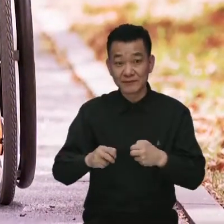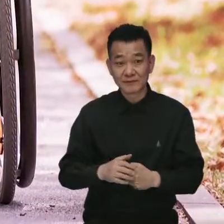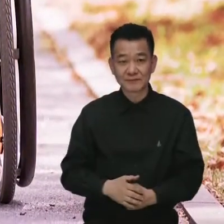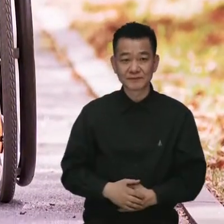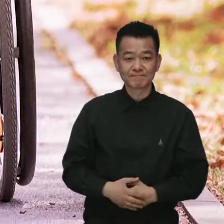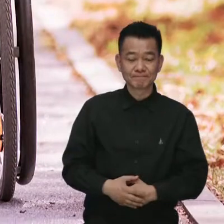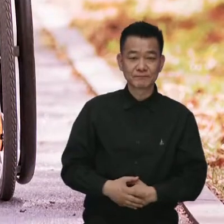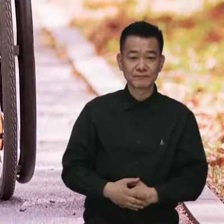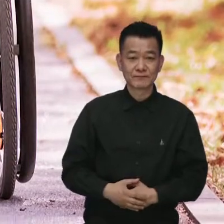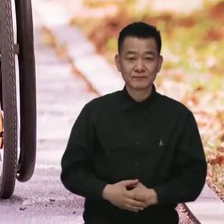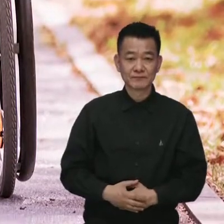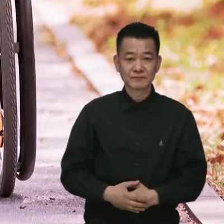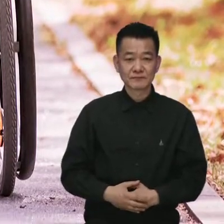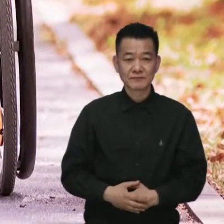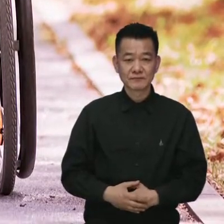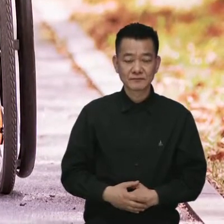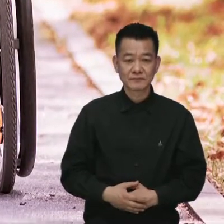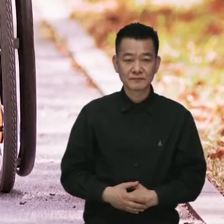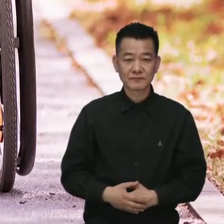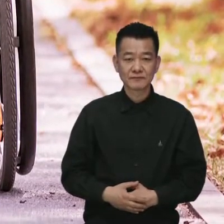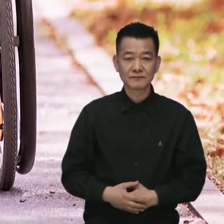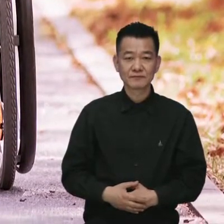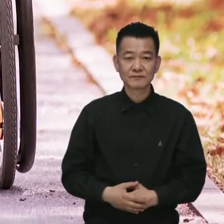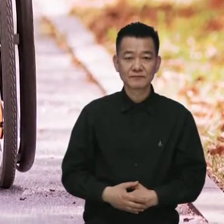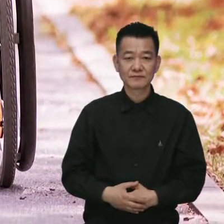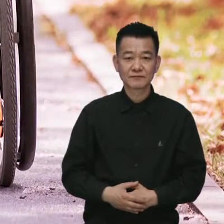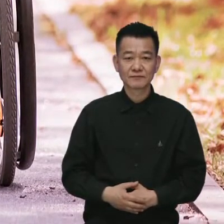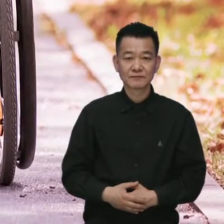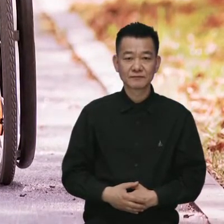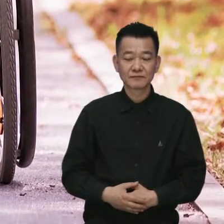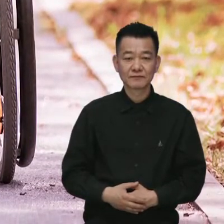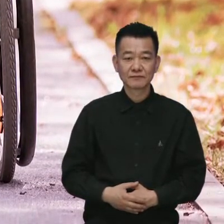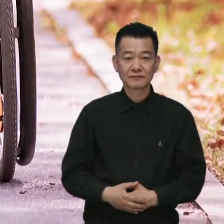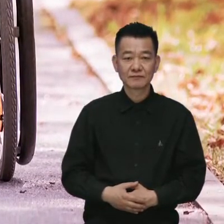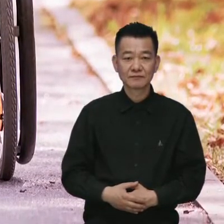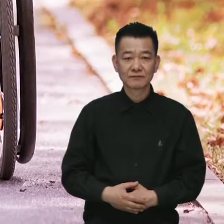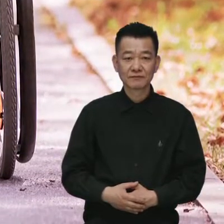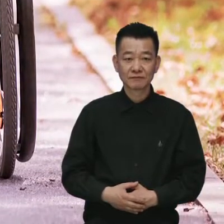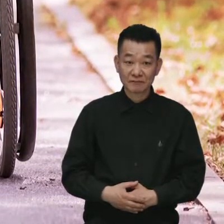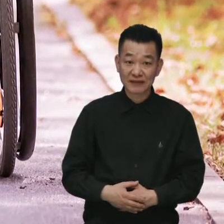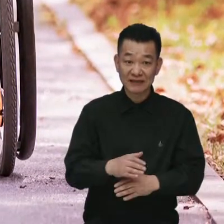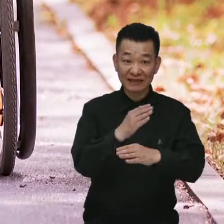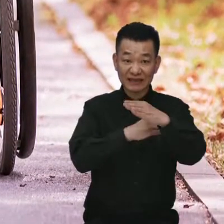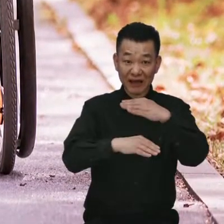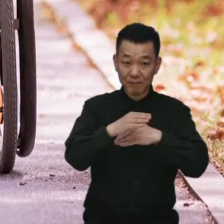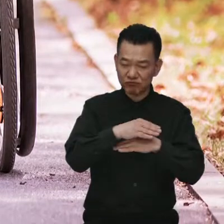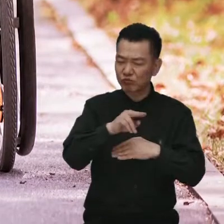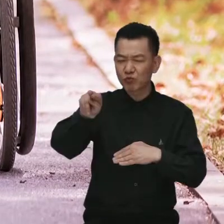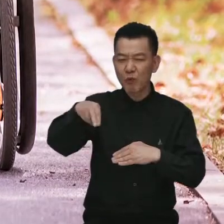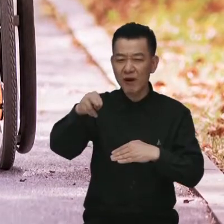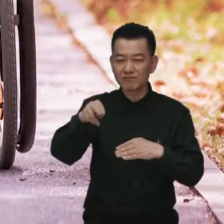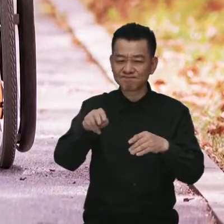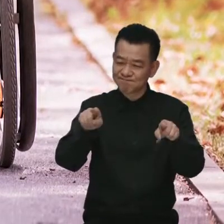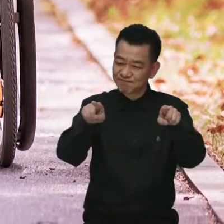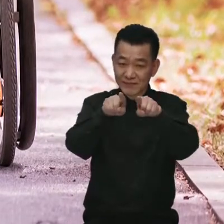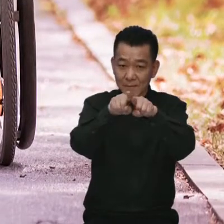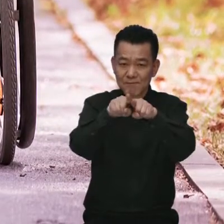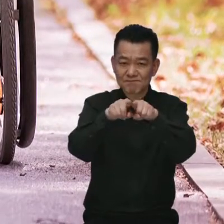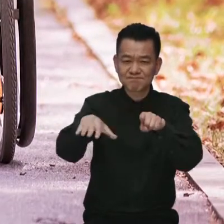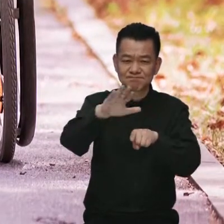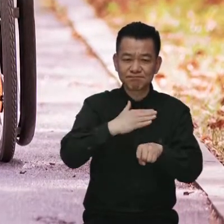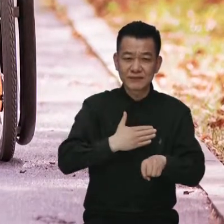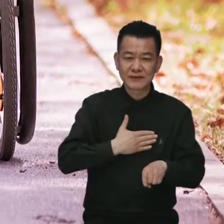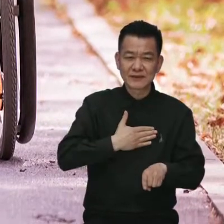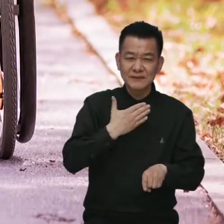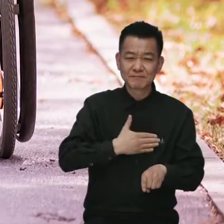with disabilities experience troubles in the routine activities in their daily lives. It is because of the lack of social